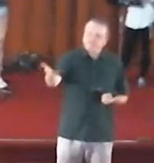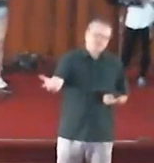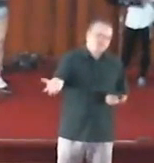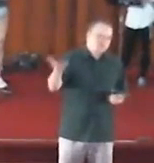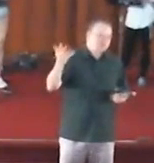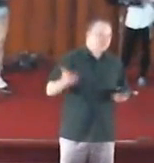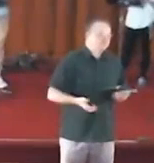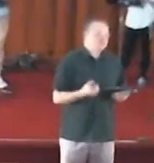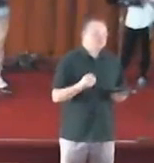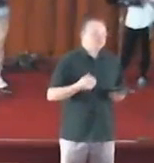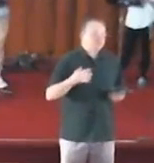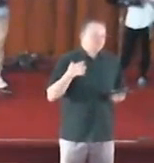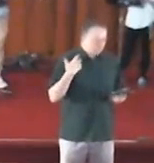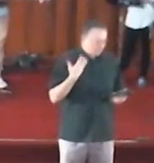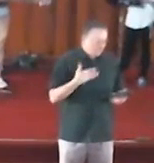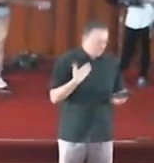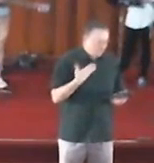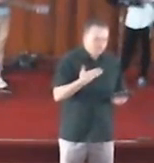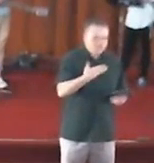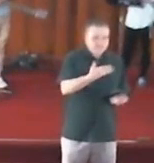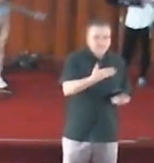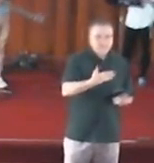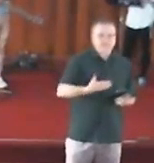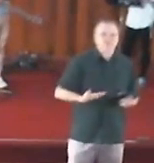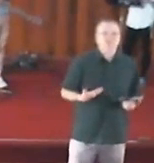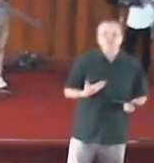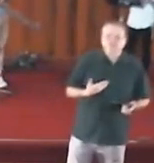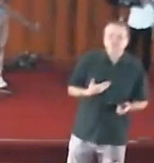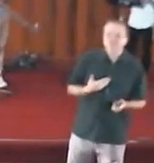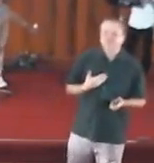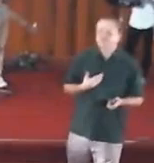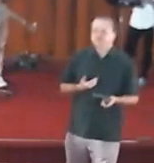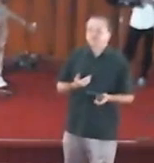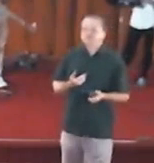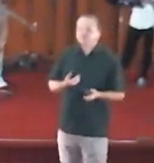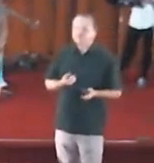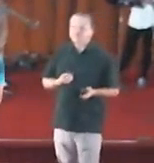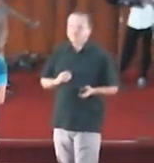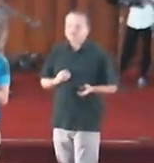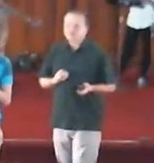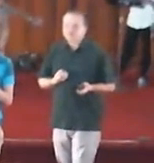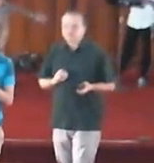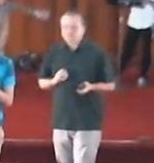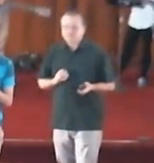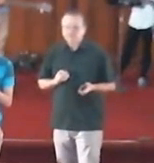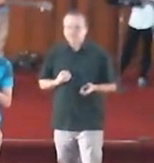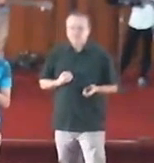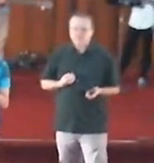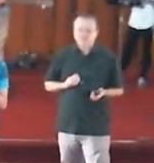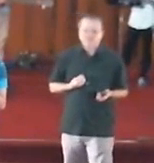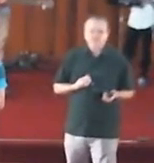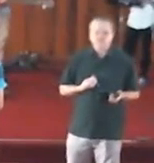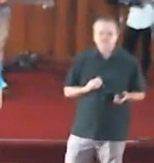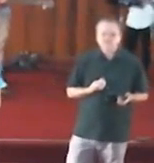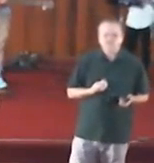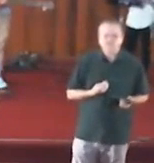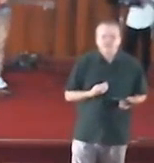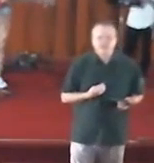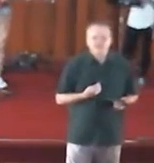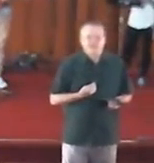animarles, vamos a ponernos de pie y voy a leer esta oración. I encourage you to stand up, but we're going to read this